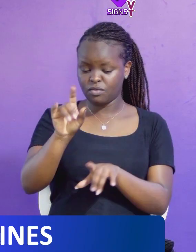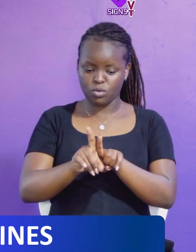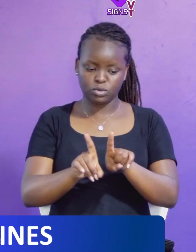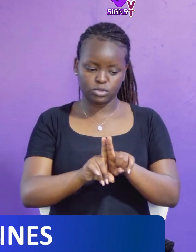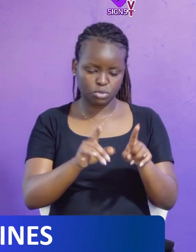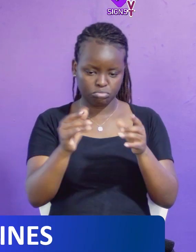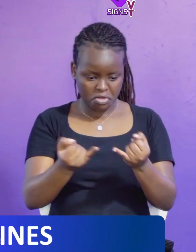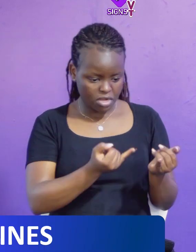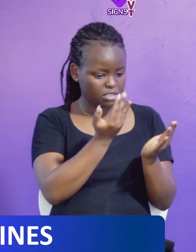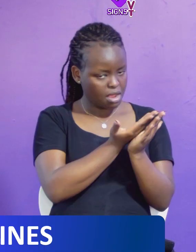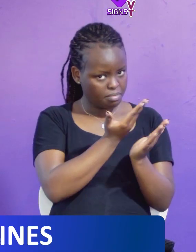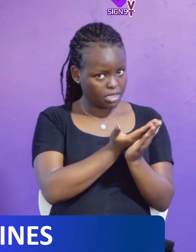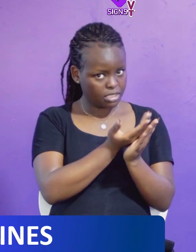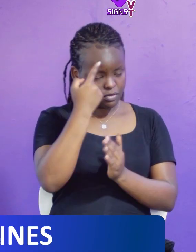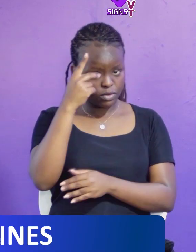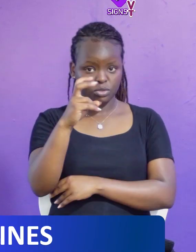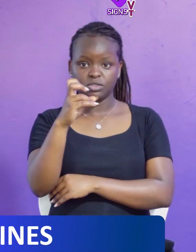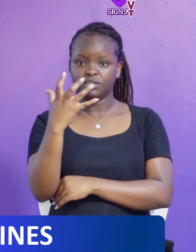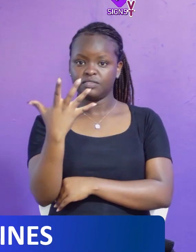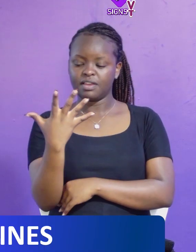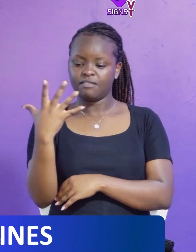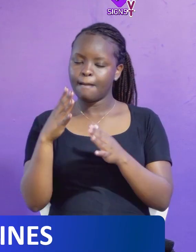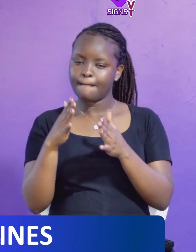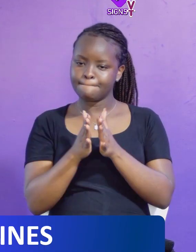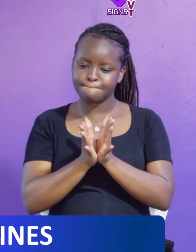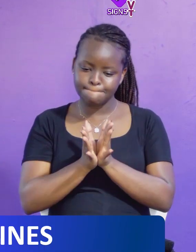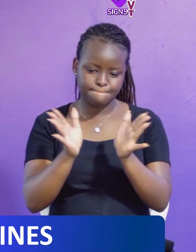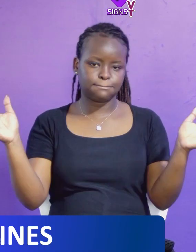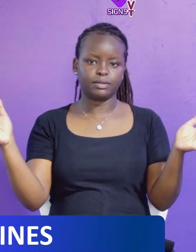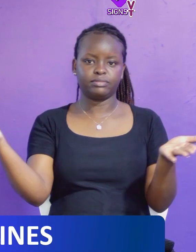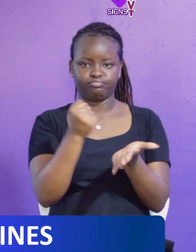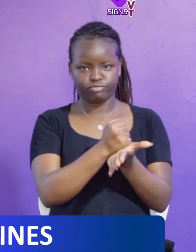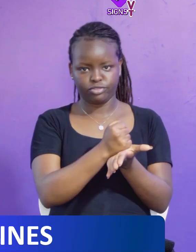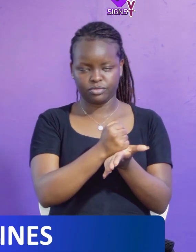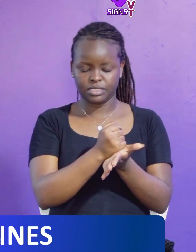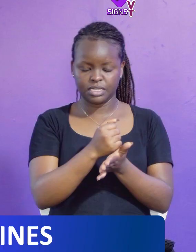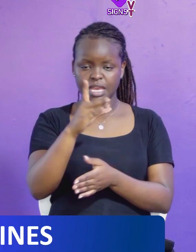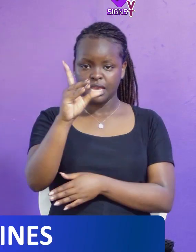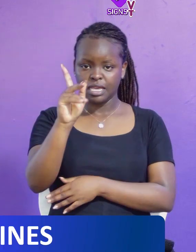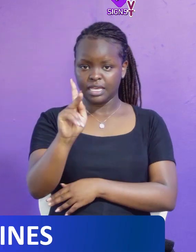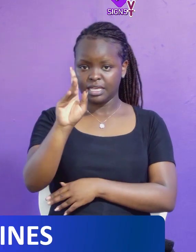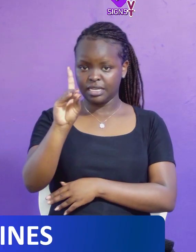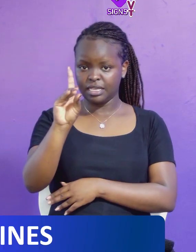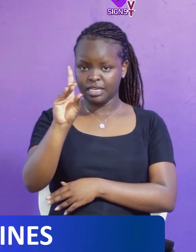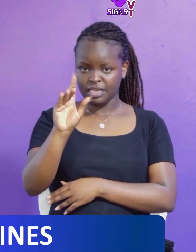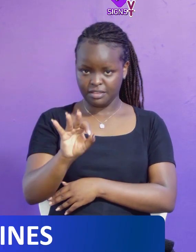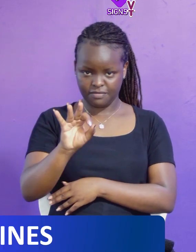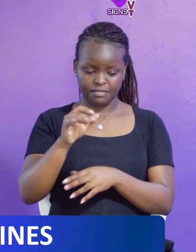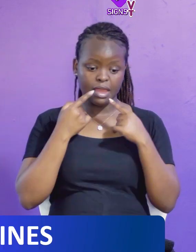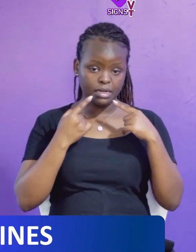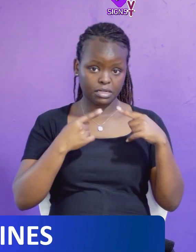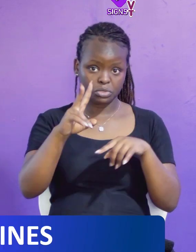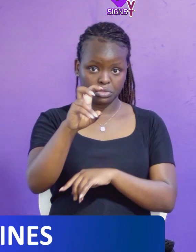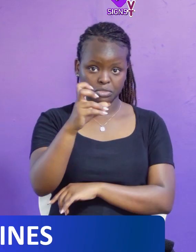applicants for October 2025 mass recruitment. And the Kenya Defence Forces has announced its